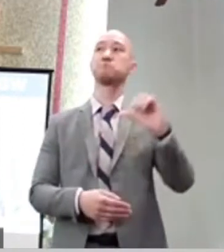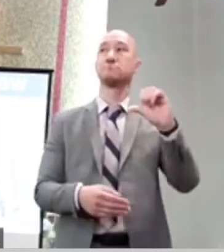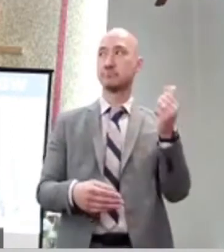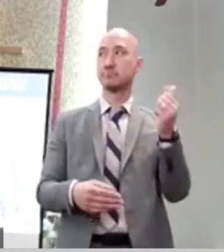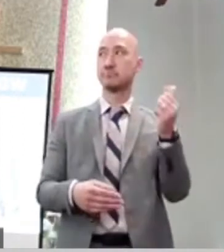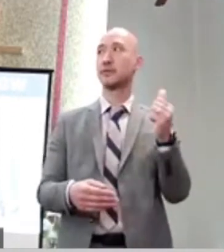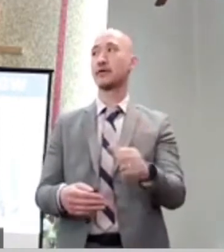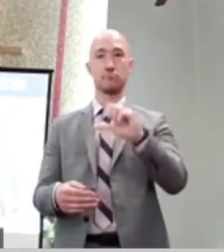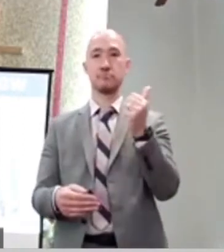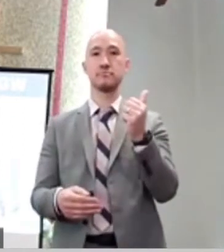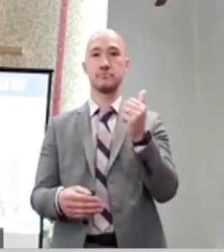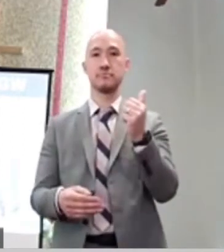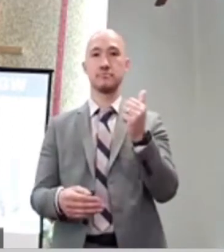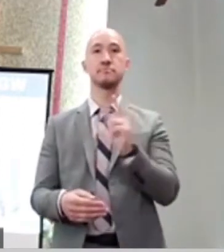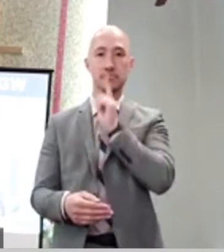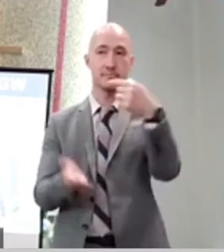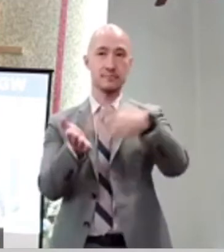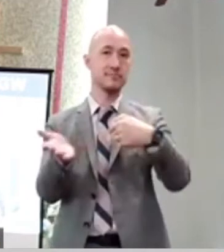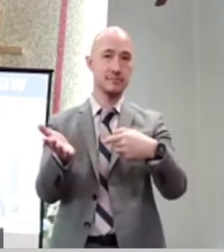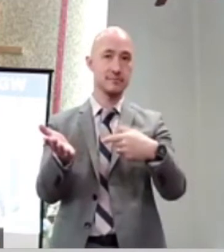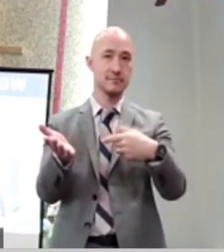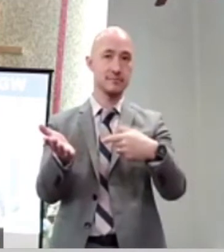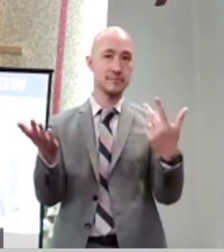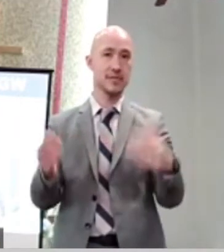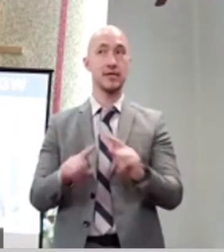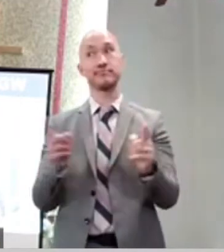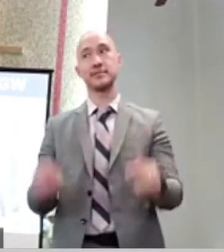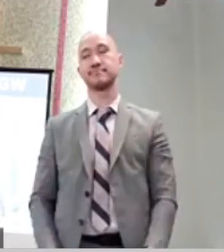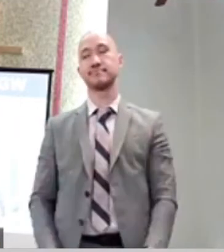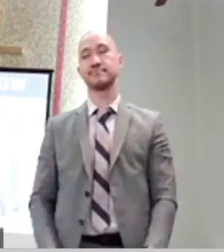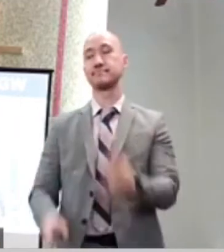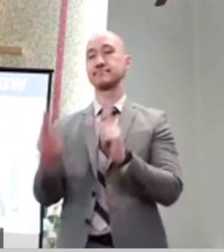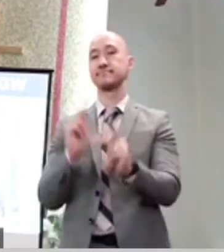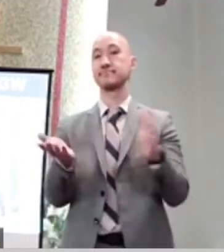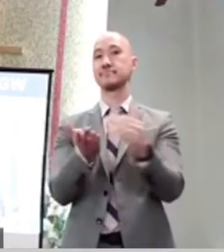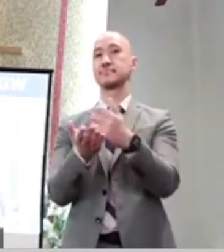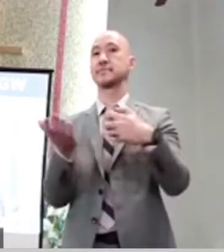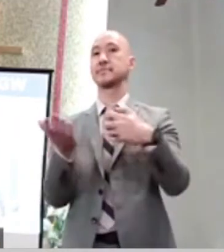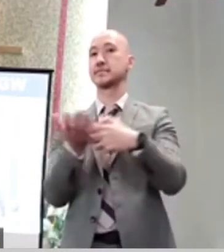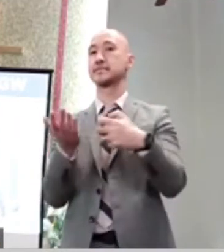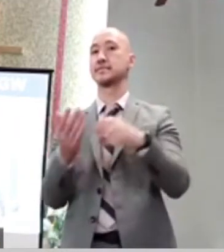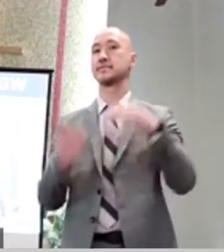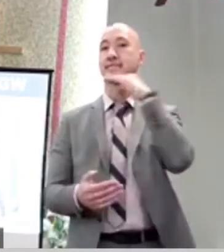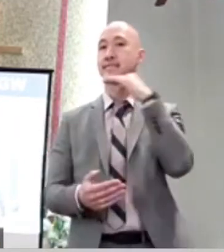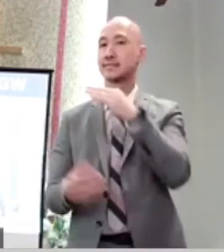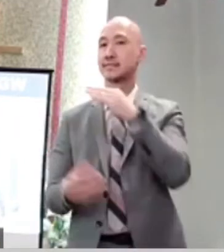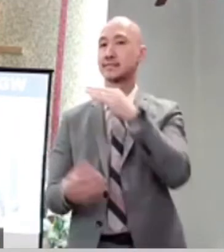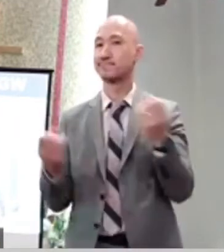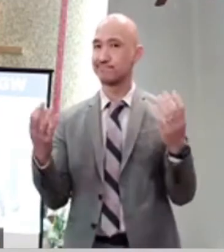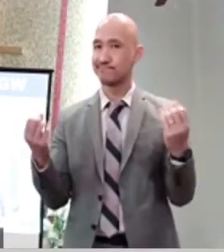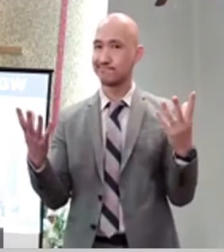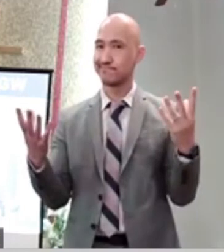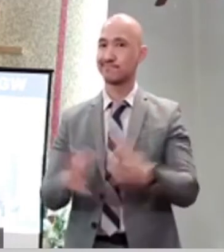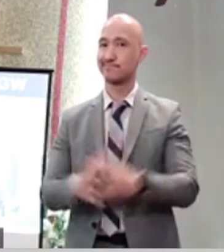bullied people. They strong-armed people into over-collecting the taxes. So